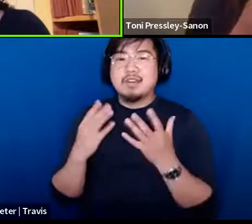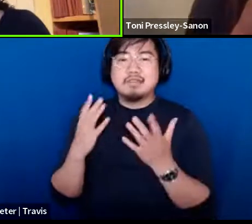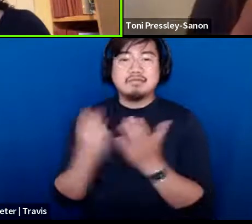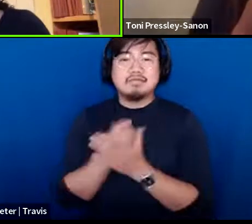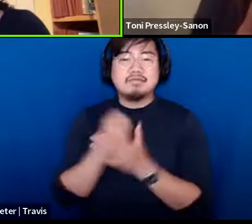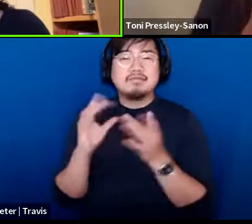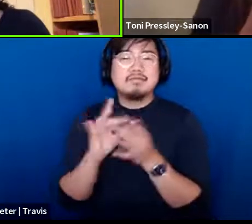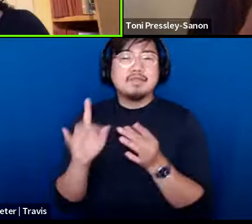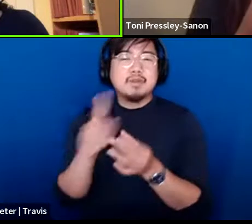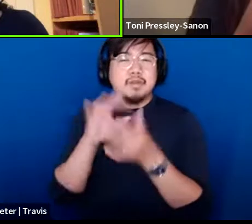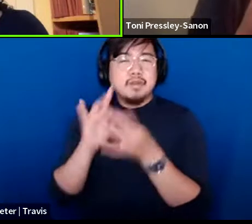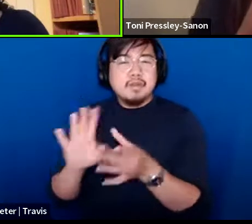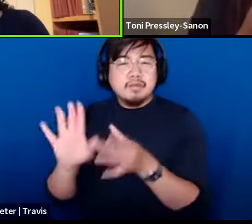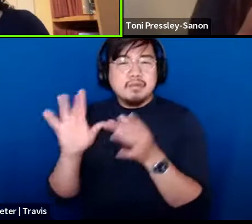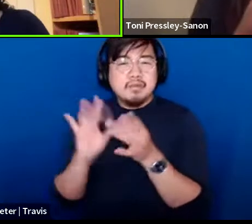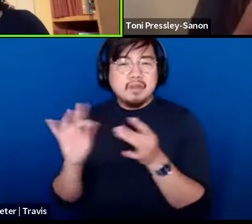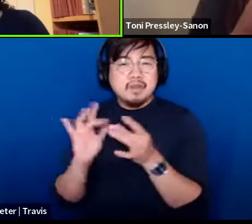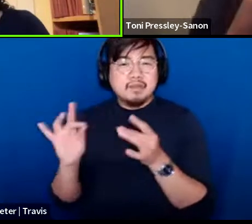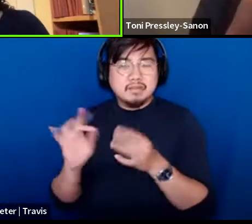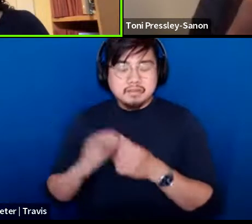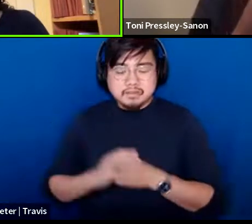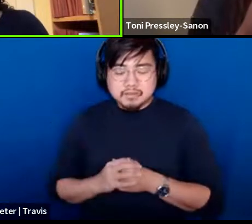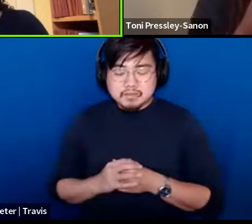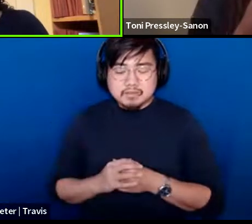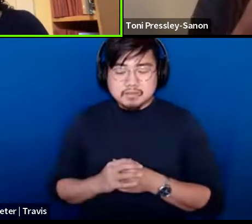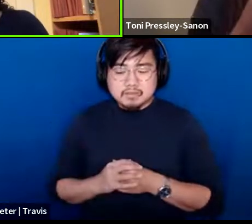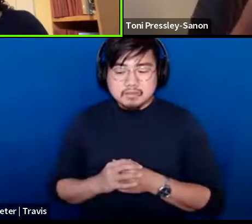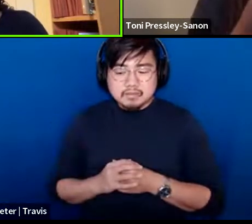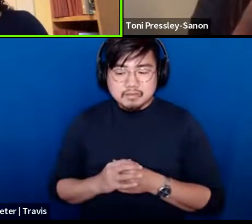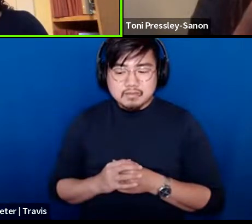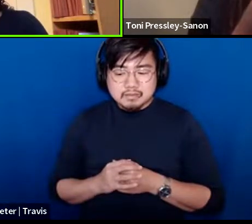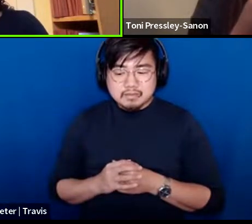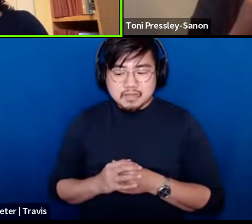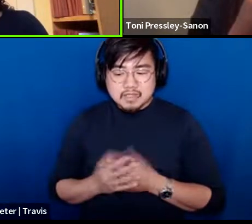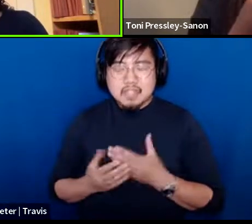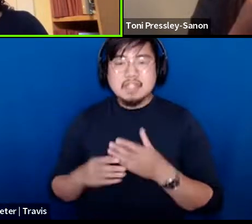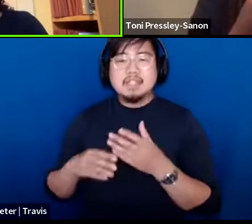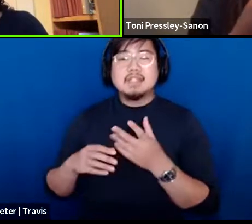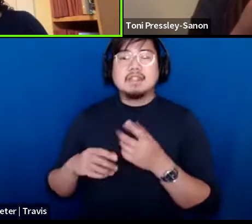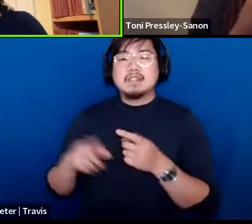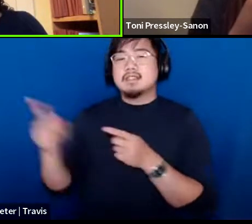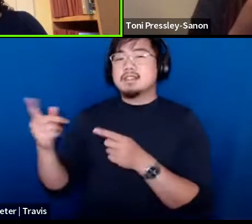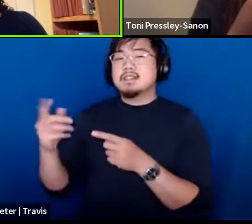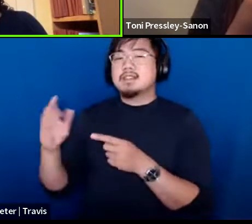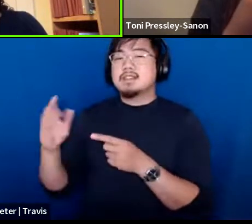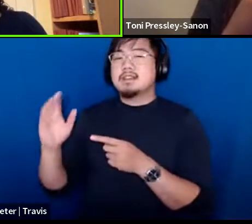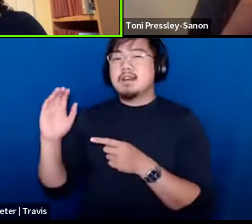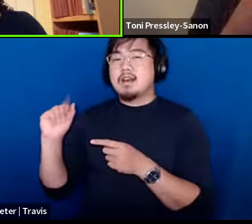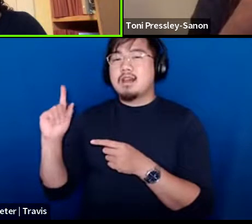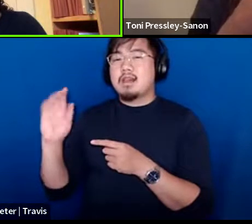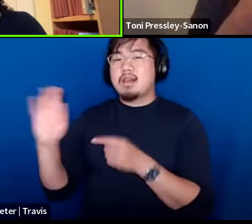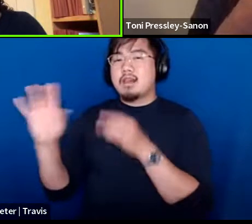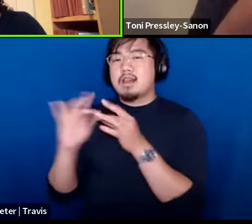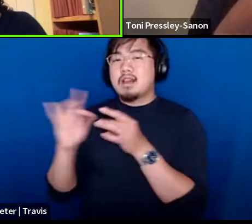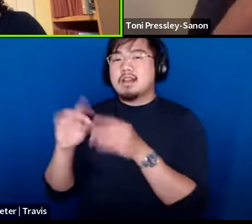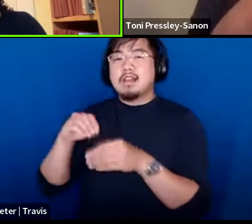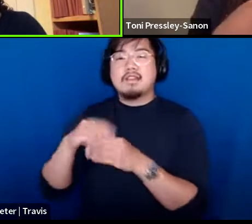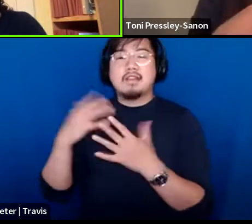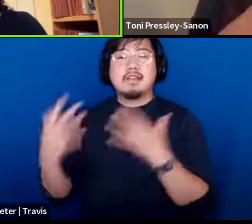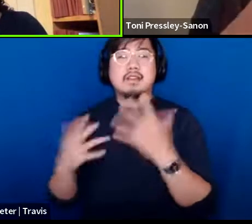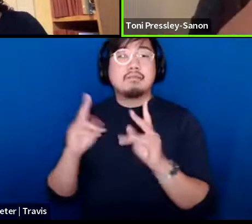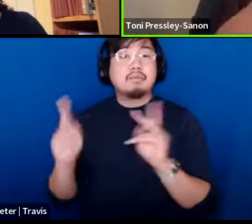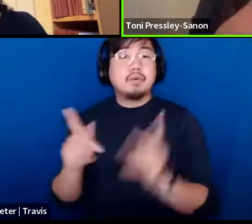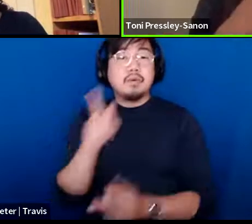piggybacks off of what you just mentioned, which is that it's in The Fire Next Time, Baldwin says, "People who cannot suffer can never grow